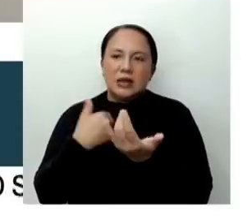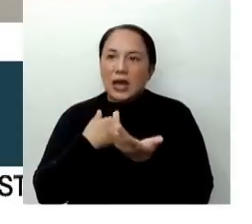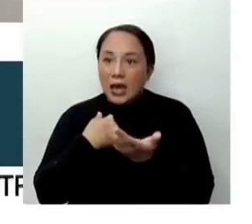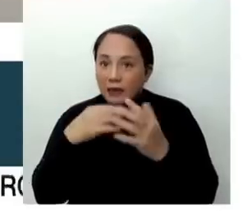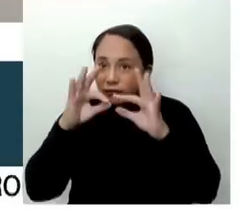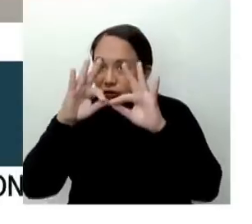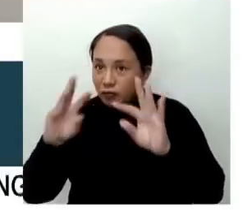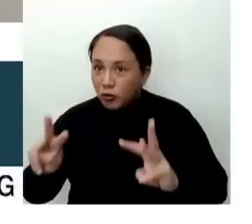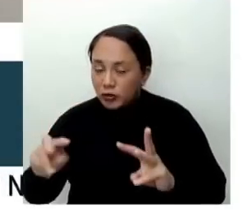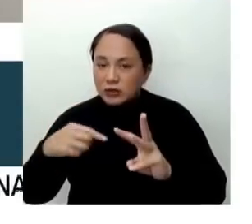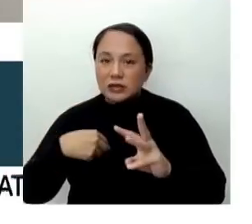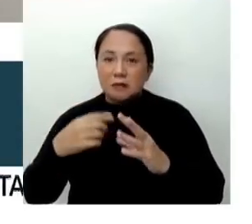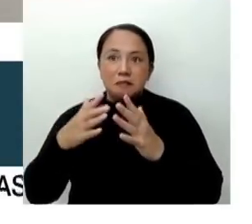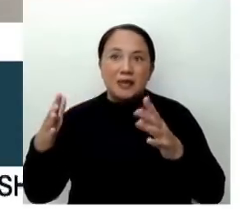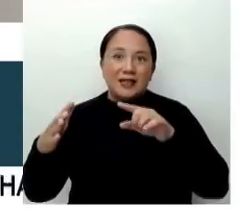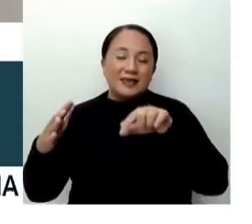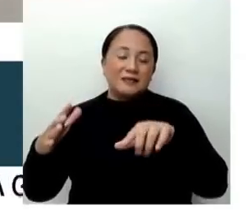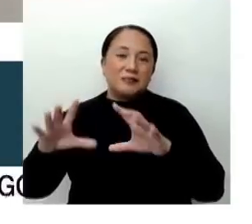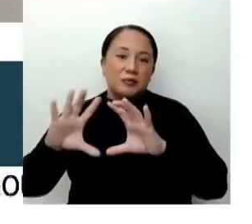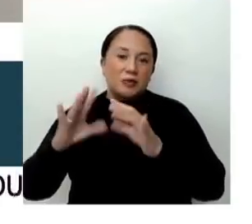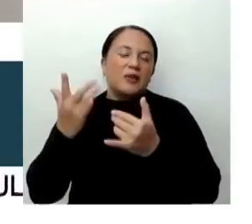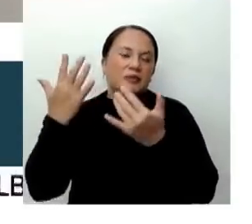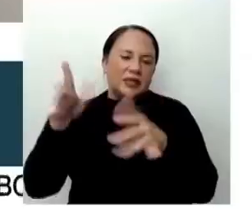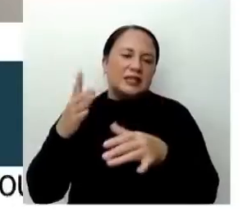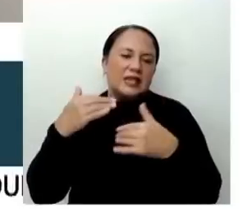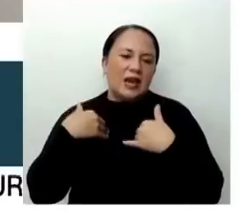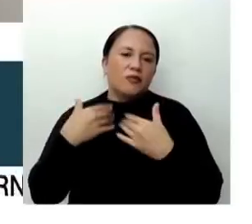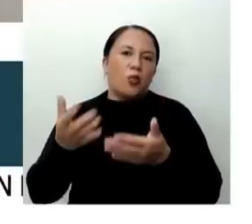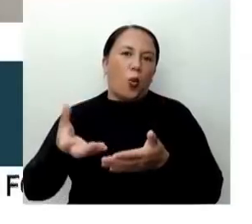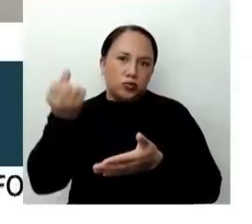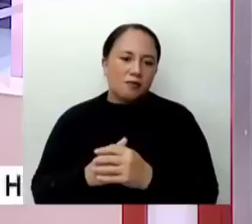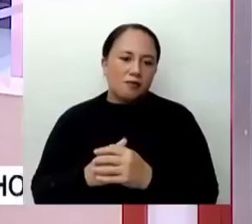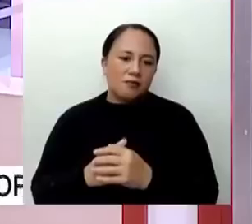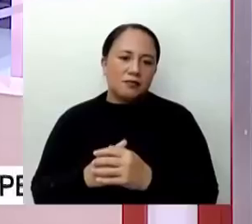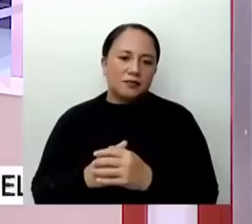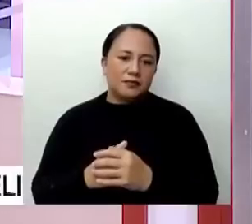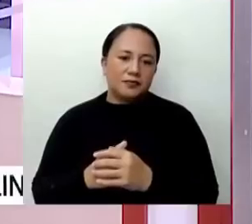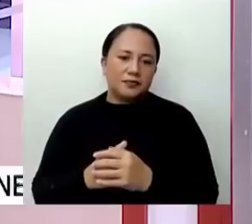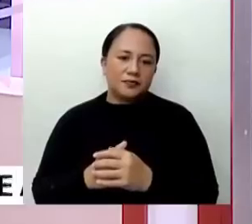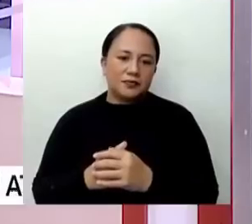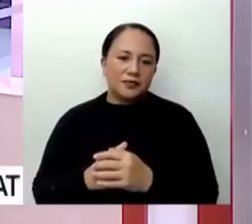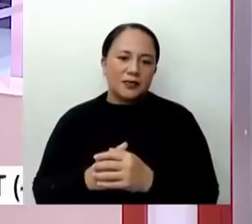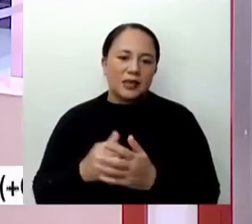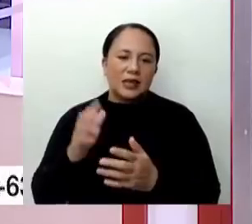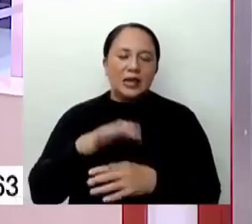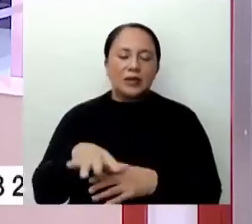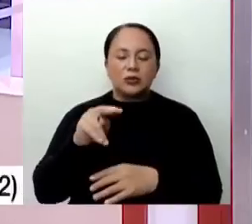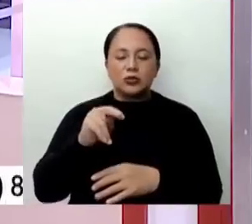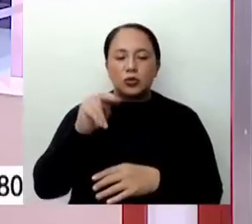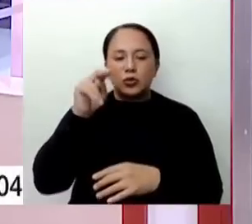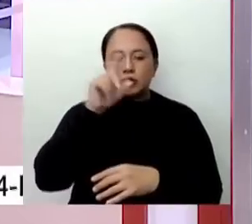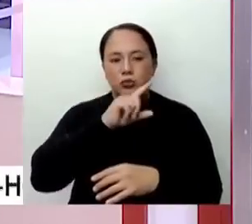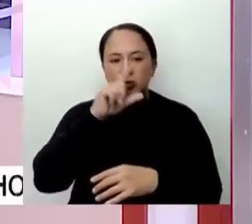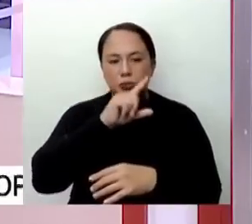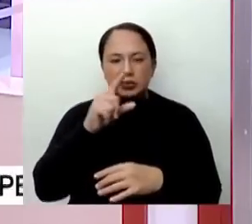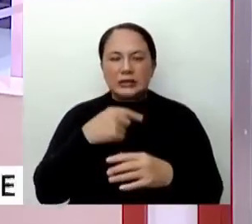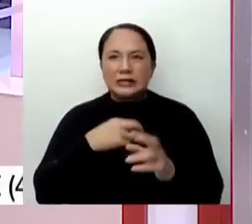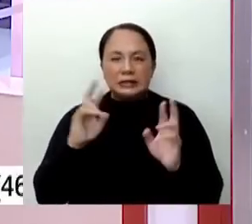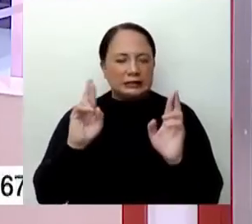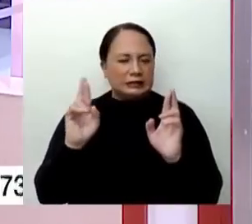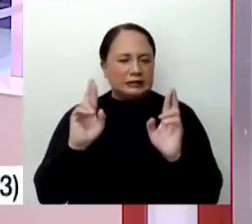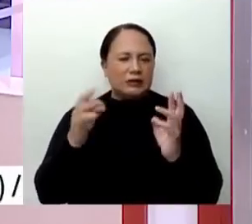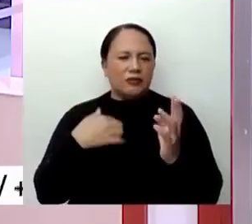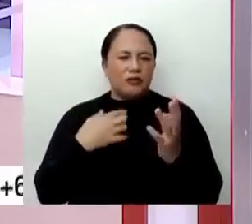these big grocers because they already have infrastructure. Areas in northern Luzon bracing for the possible onslaught